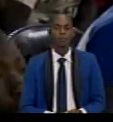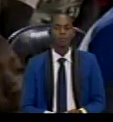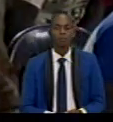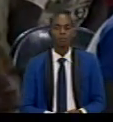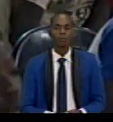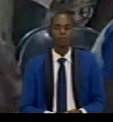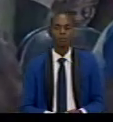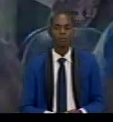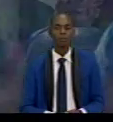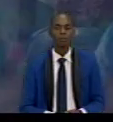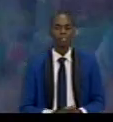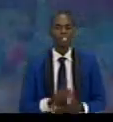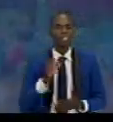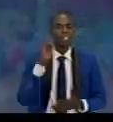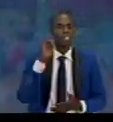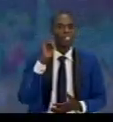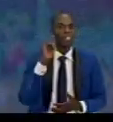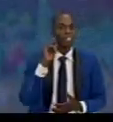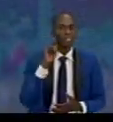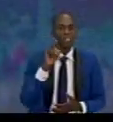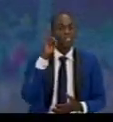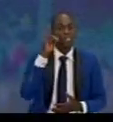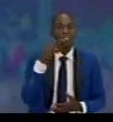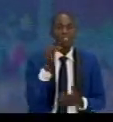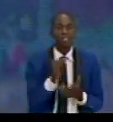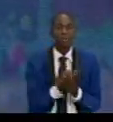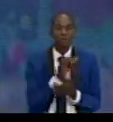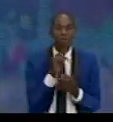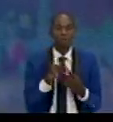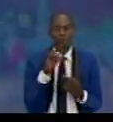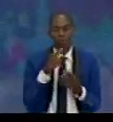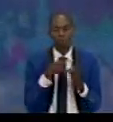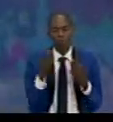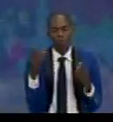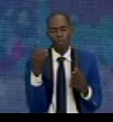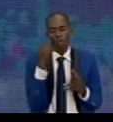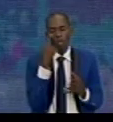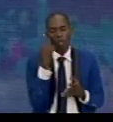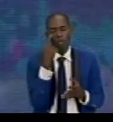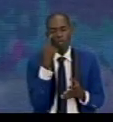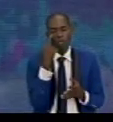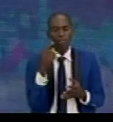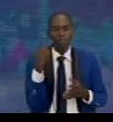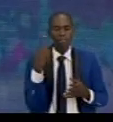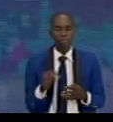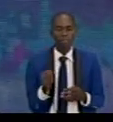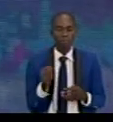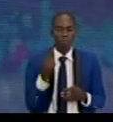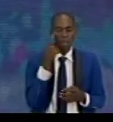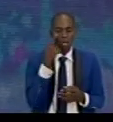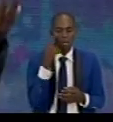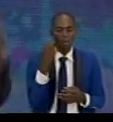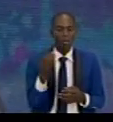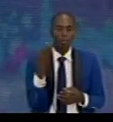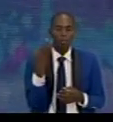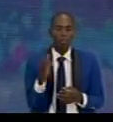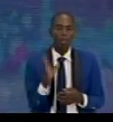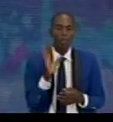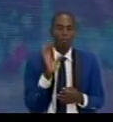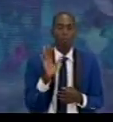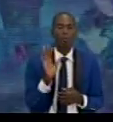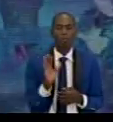He says when you open your eyes, the eyes of your mind, the eyes of